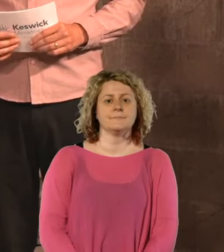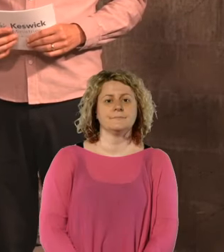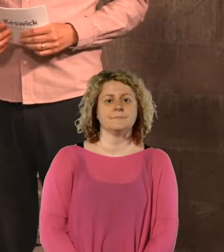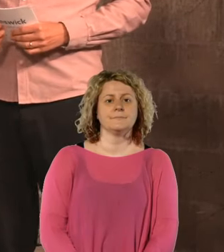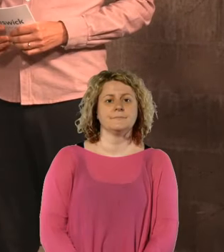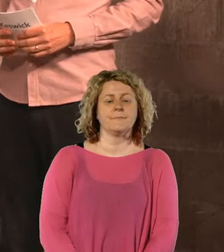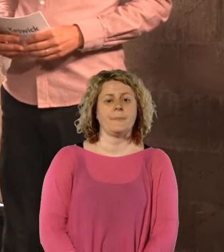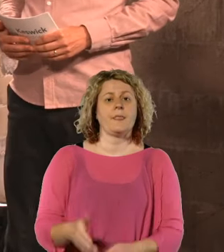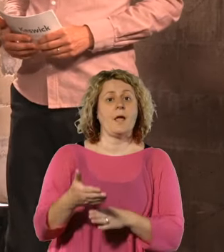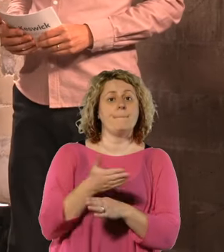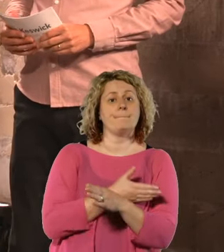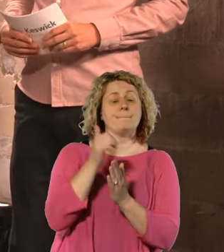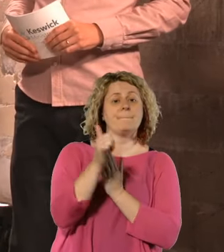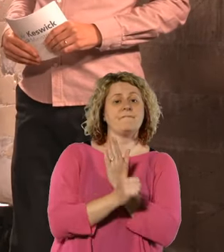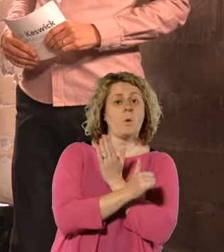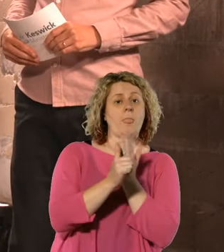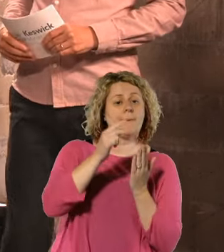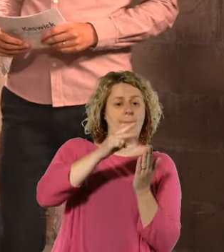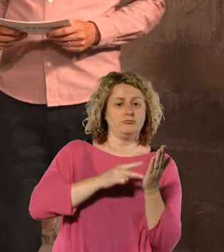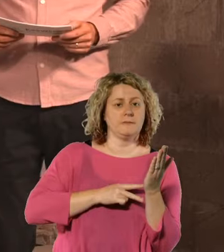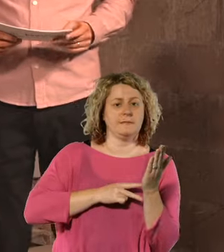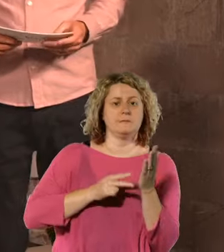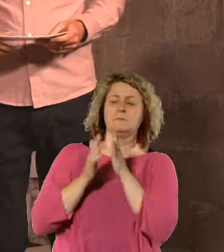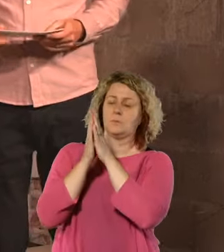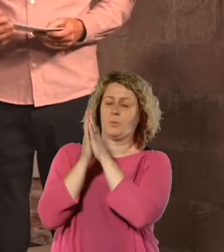Before we hear the Bible read and preached, let's pray together.